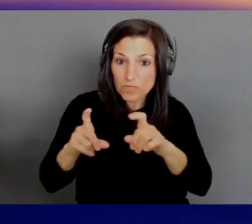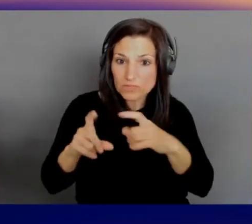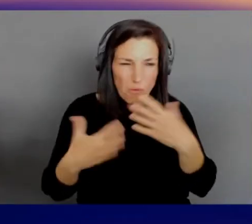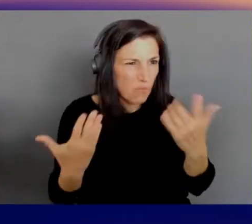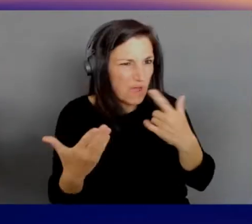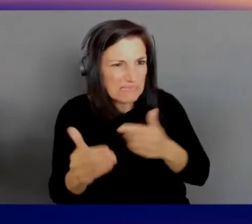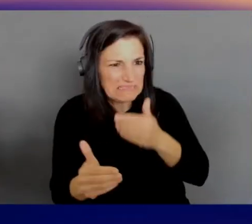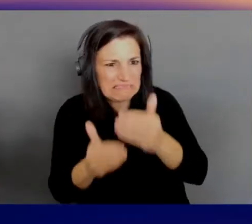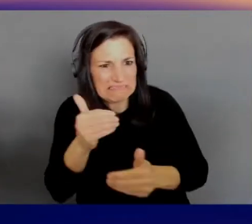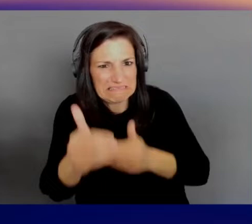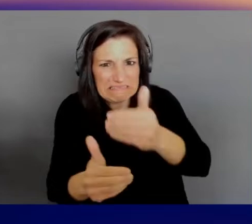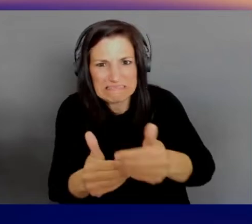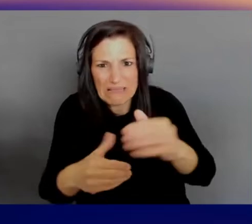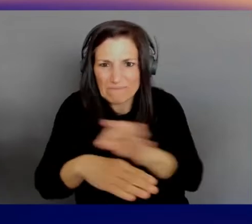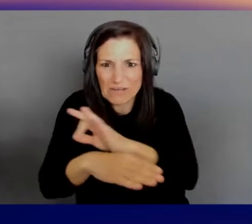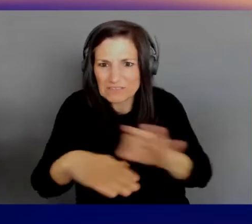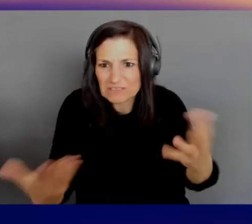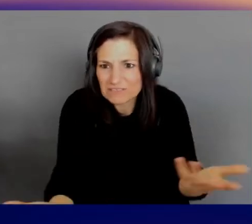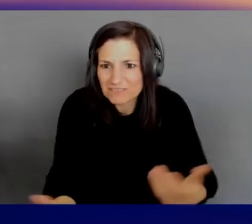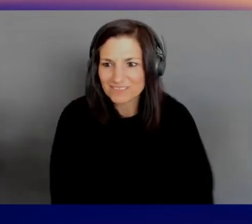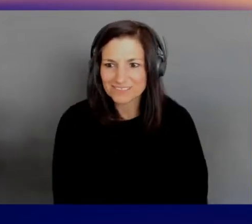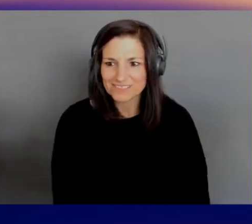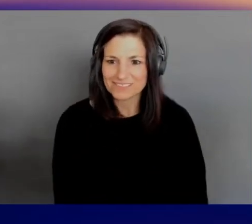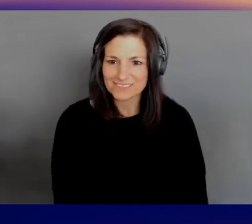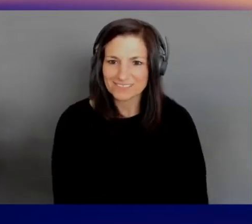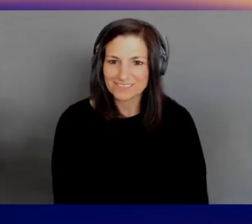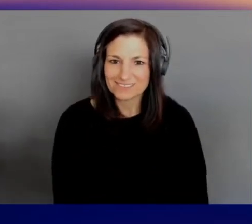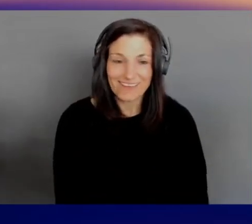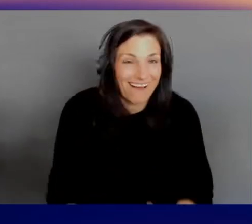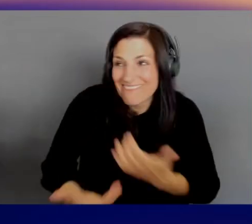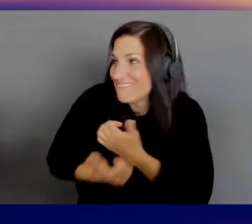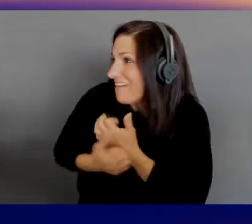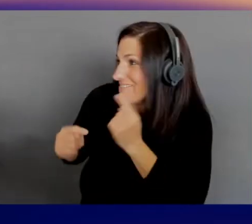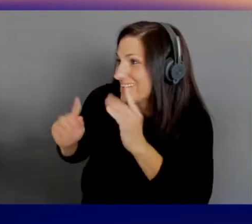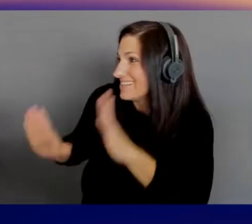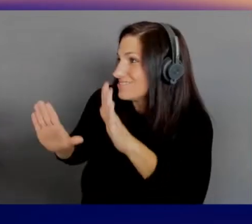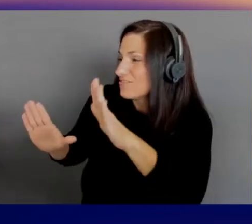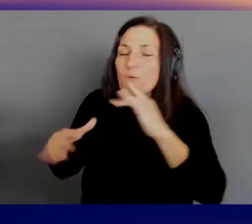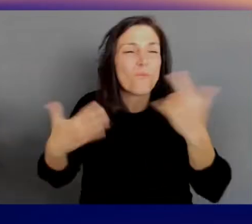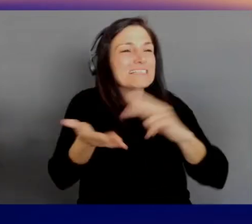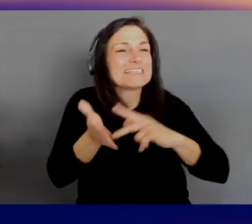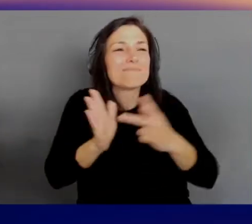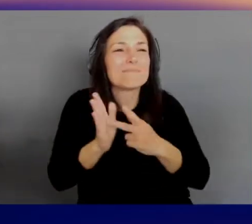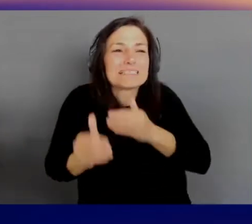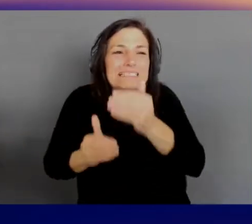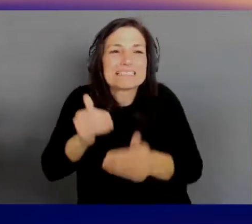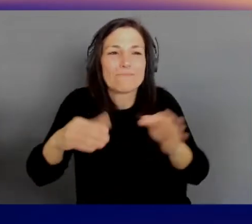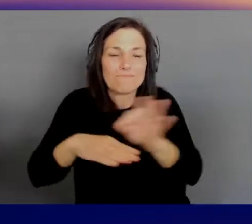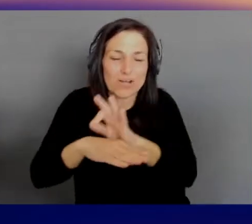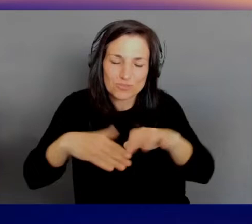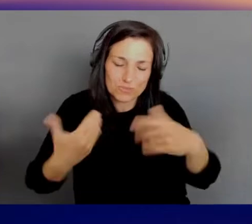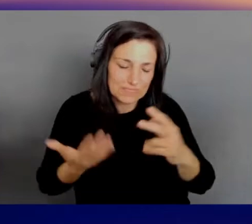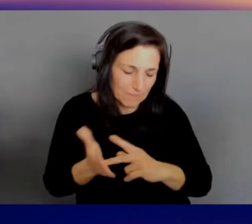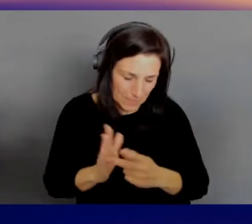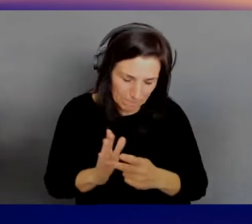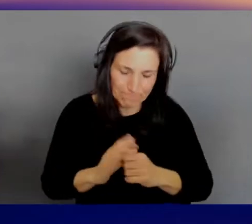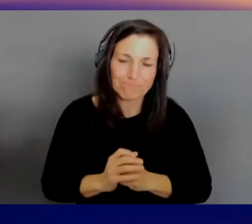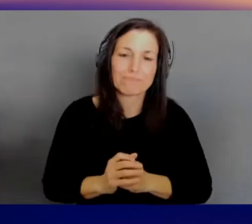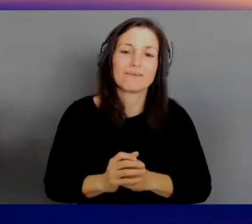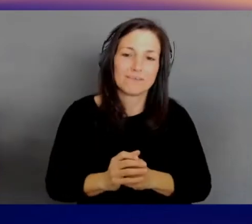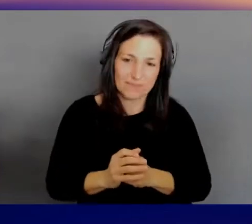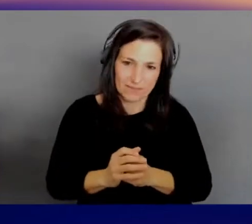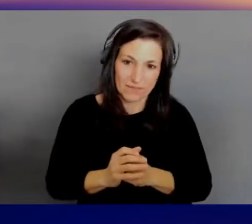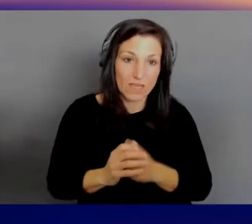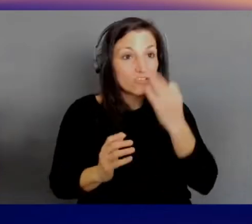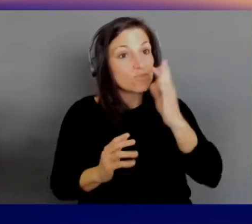that's a great first question, Brian. I love it. That's a very good question. What is Step Functions? So, whenever you see that when you're building something